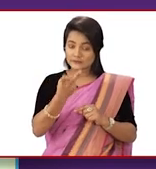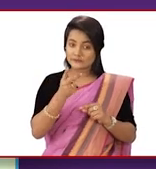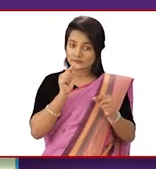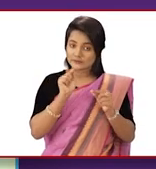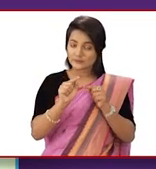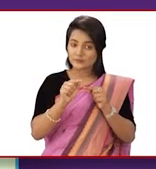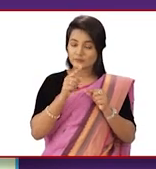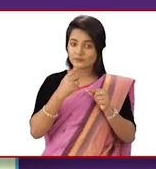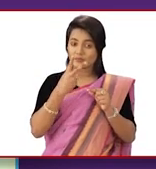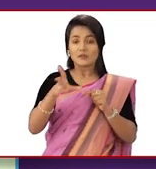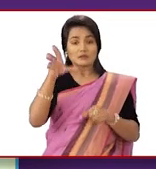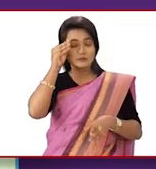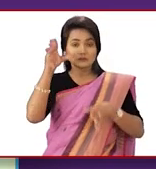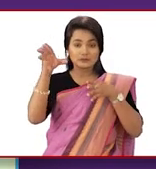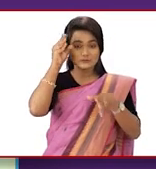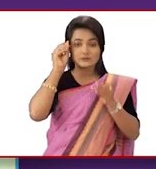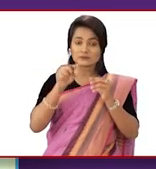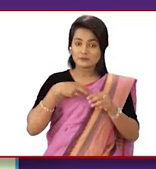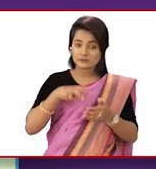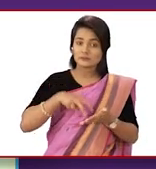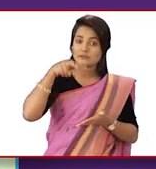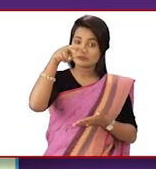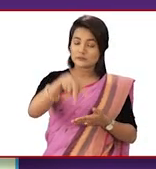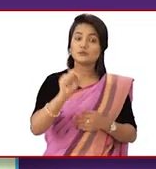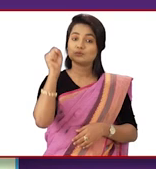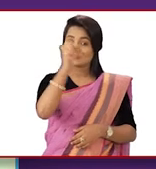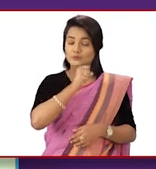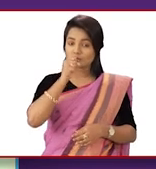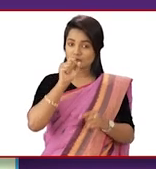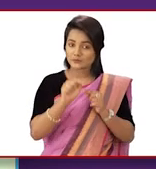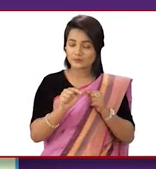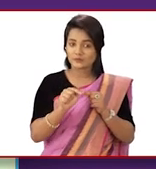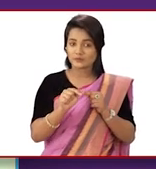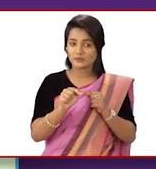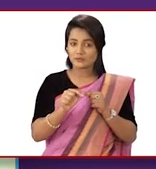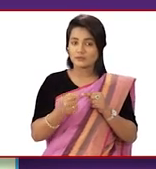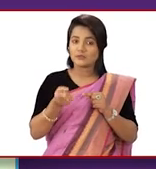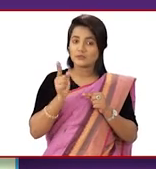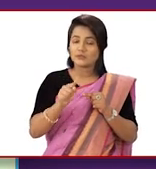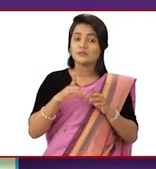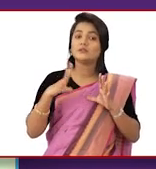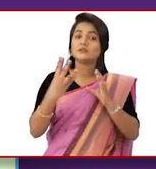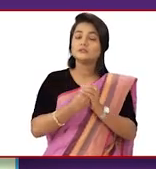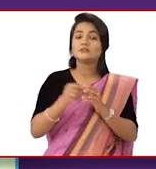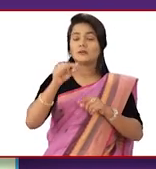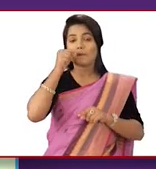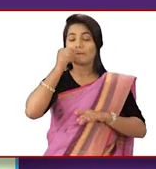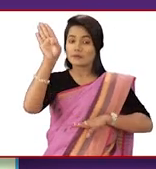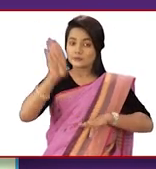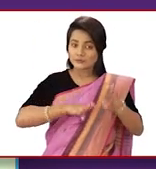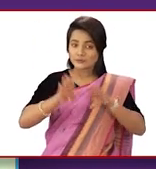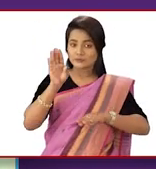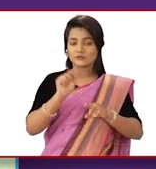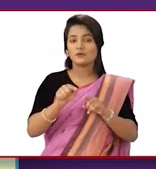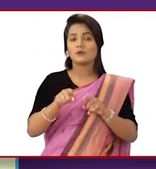they will realize that if they step up in their roles in society, in in bridging the gap in gender equality, they